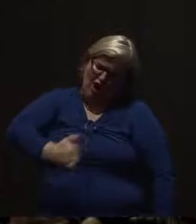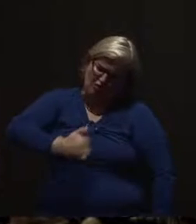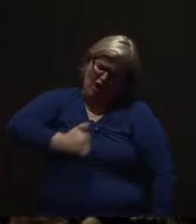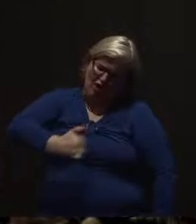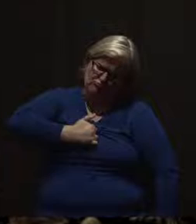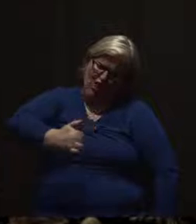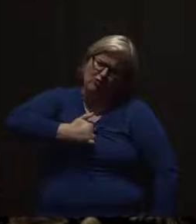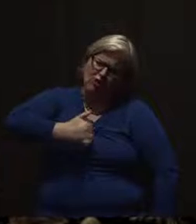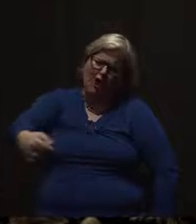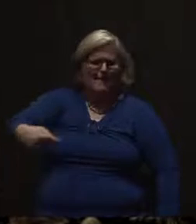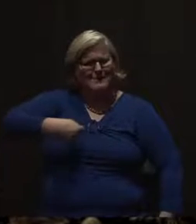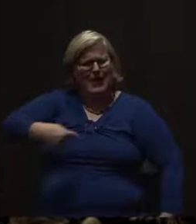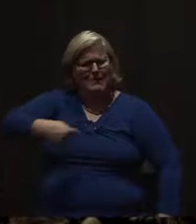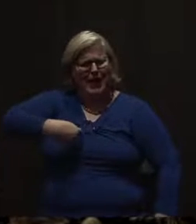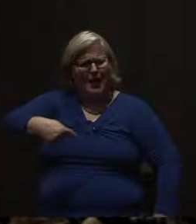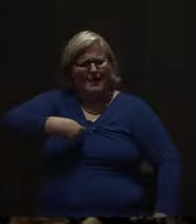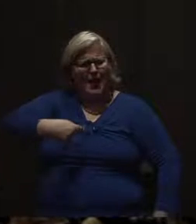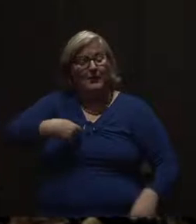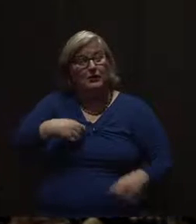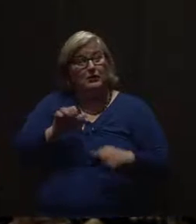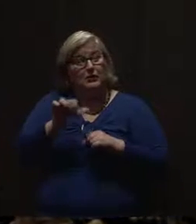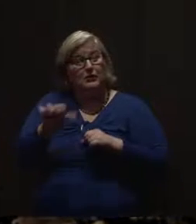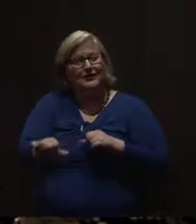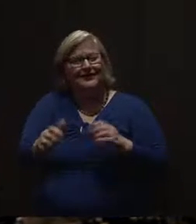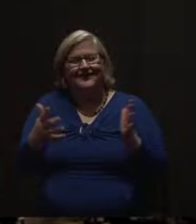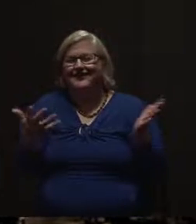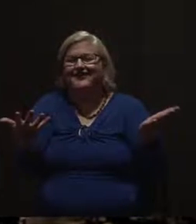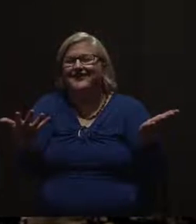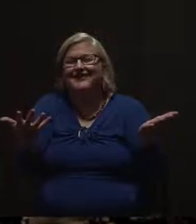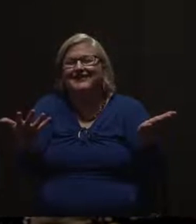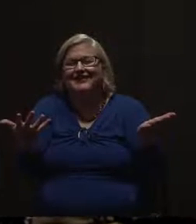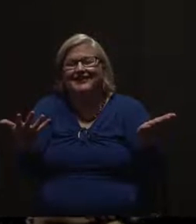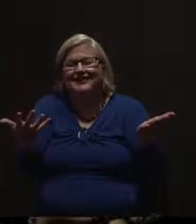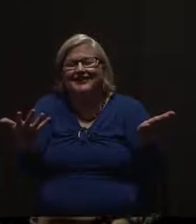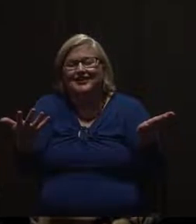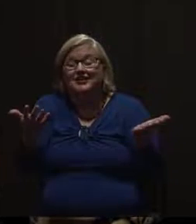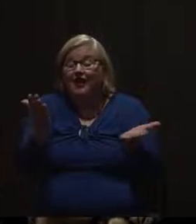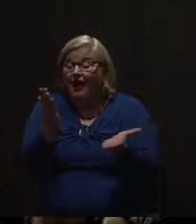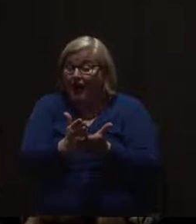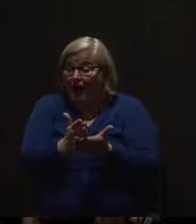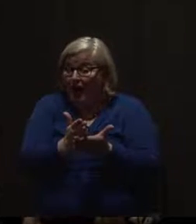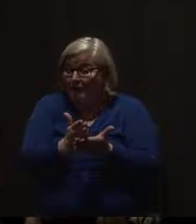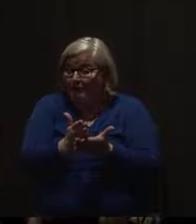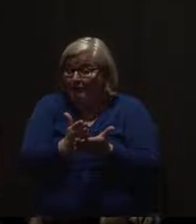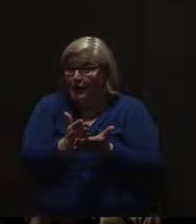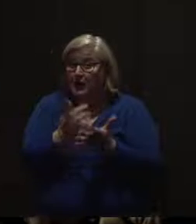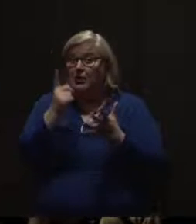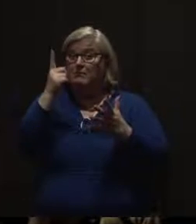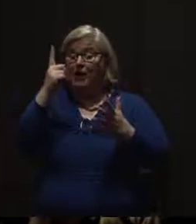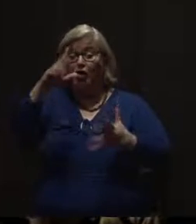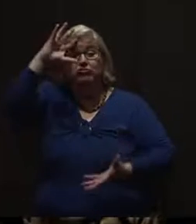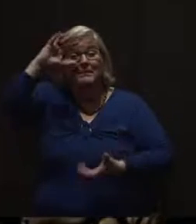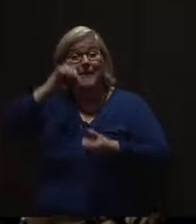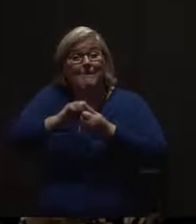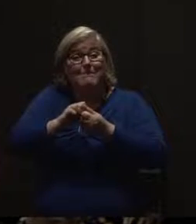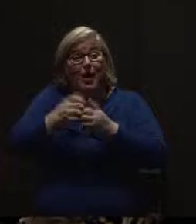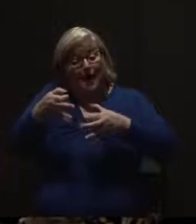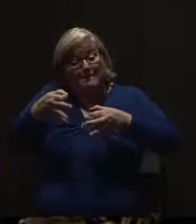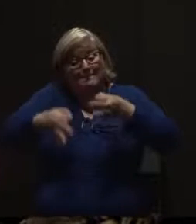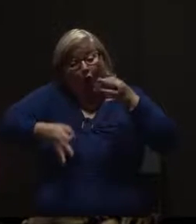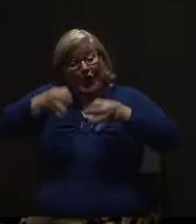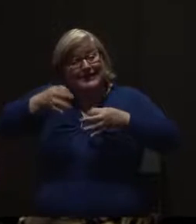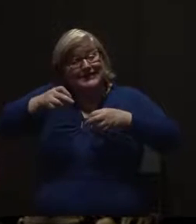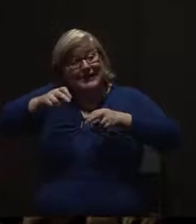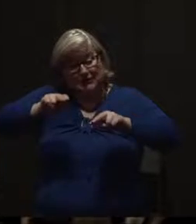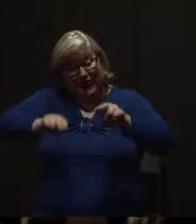all, isn't it? And this is, of course, irony, but at the moment, a lot of political analysis and argument